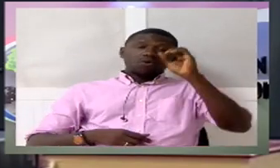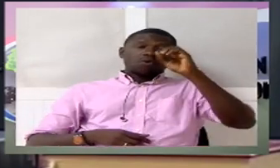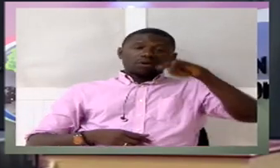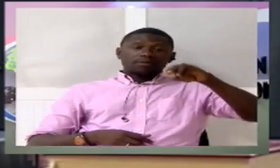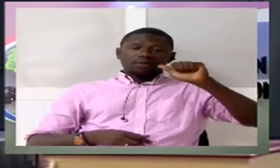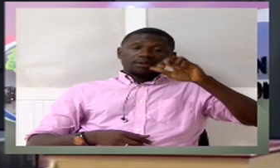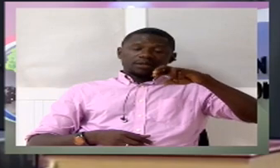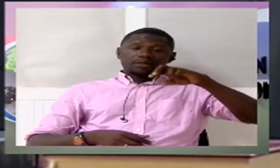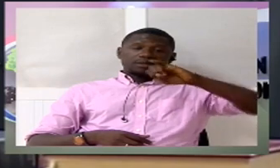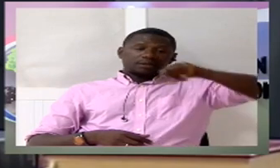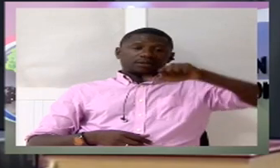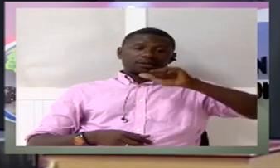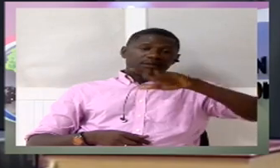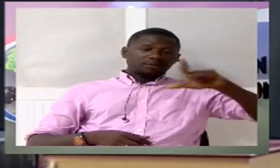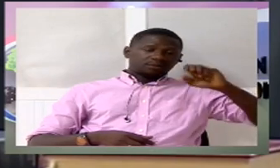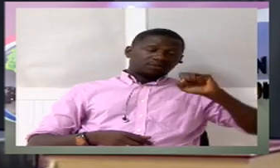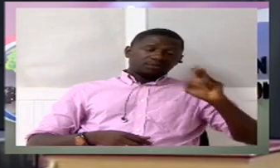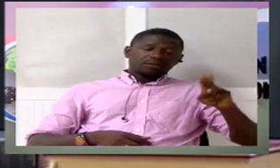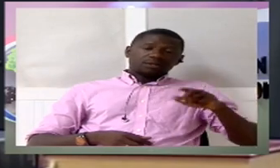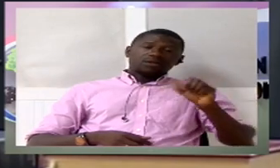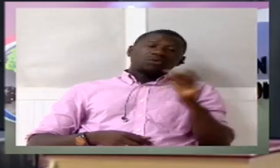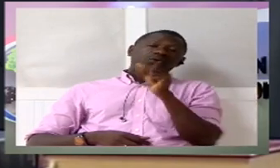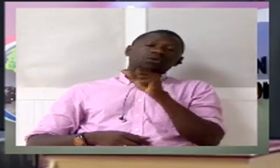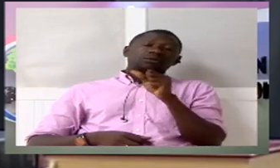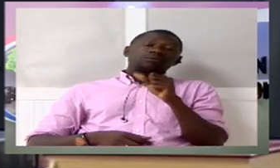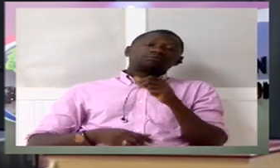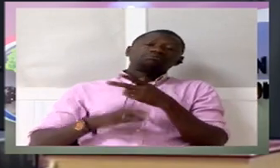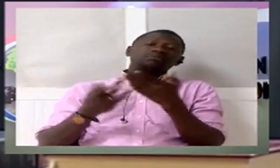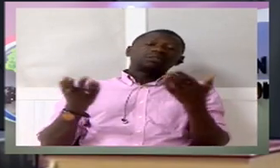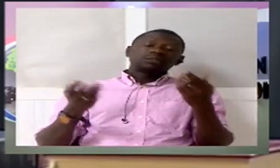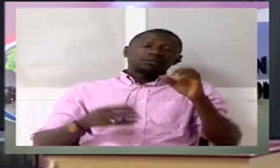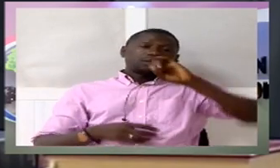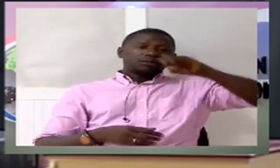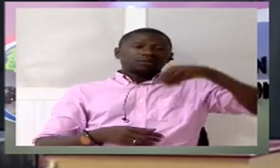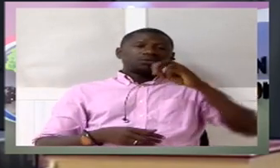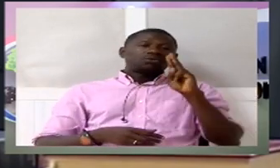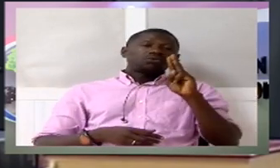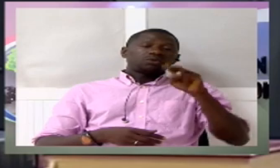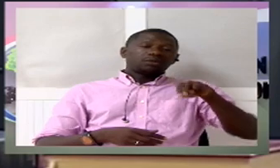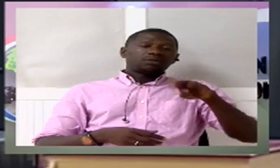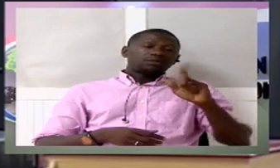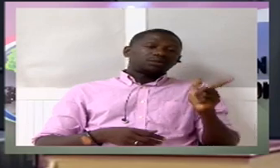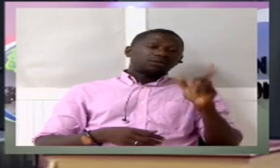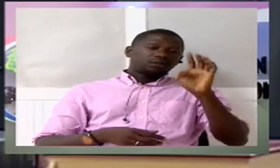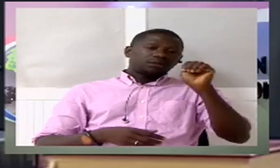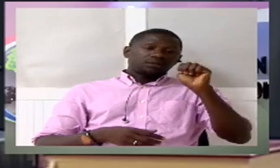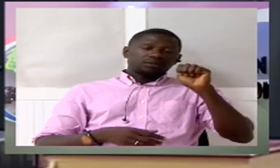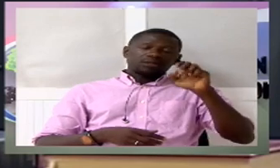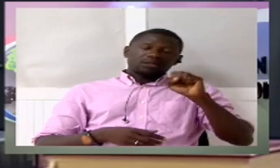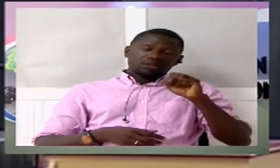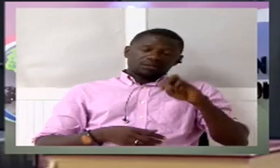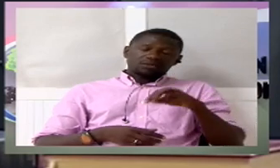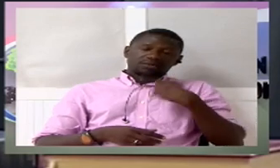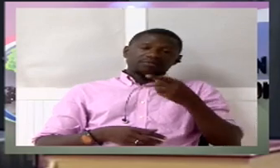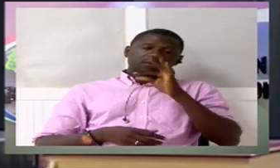na sedeyandiro kan. And several other junglers at the TRRC. Ani jungula Jamal melango e sita en TRRC jaye sedeyandiro di.